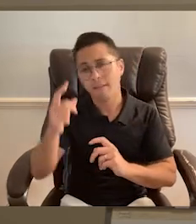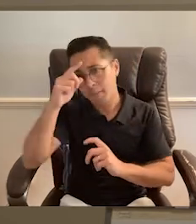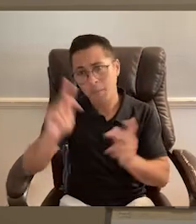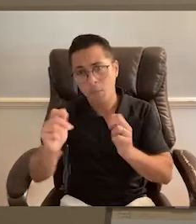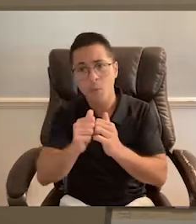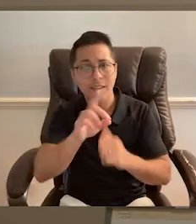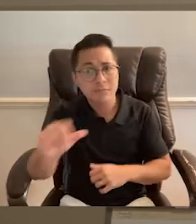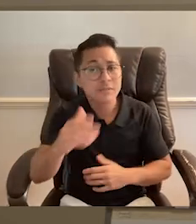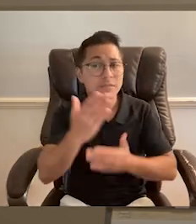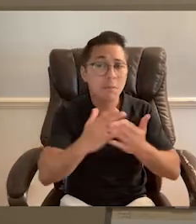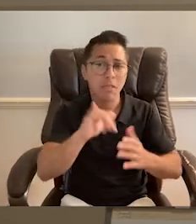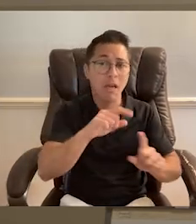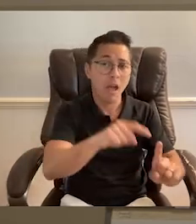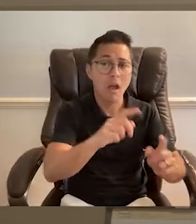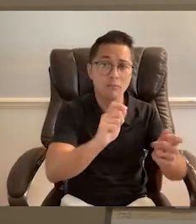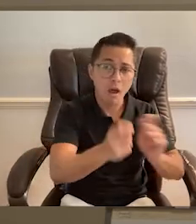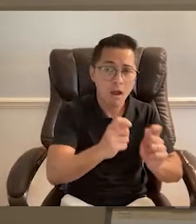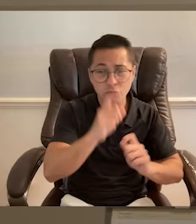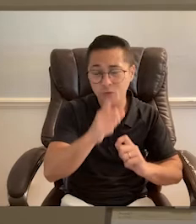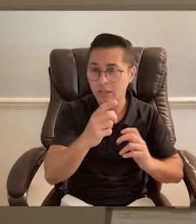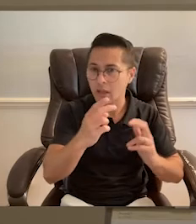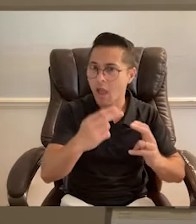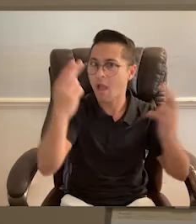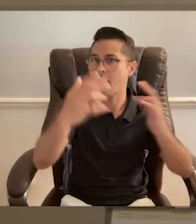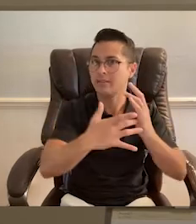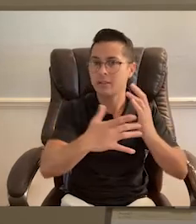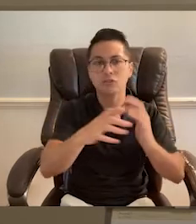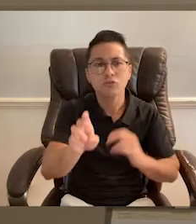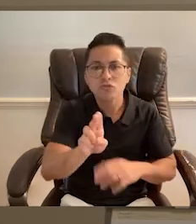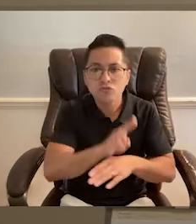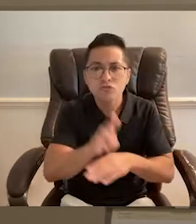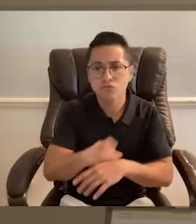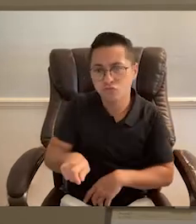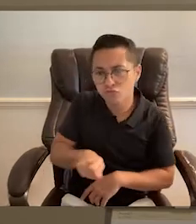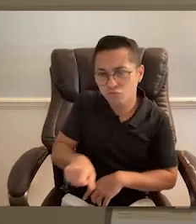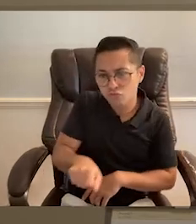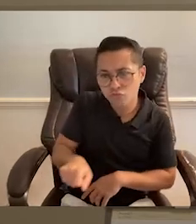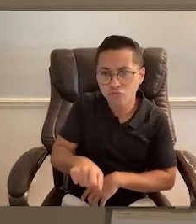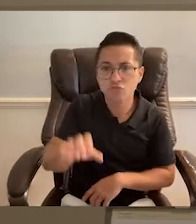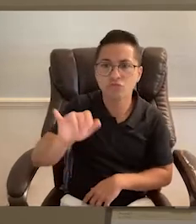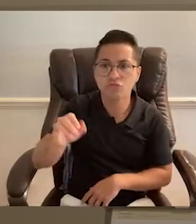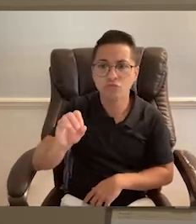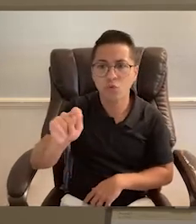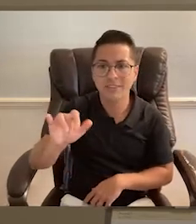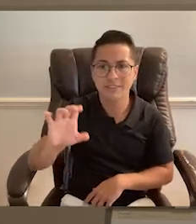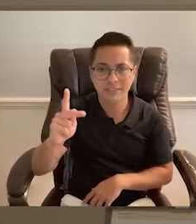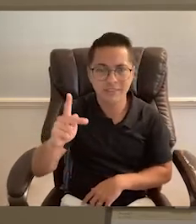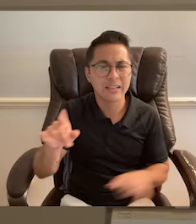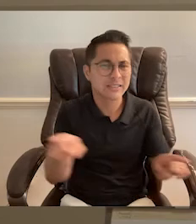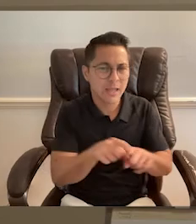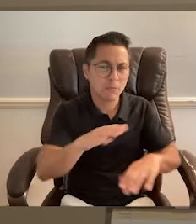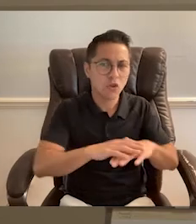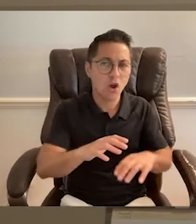you can be on a rural road, you can increase the amount of traffic there is, you can create instances where you can help